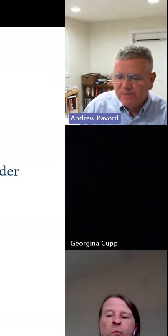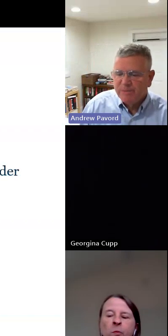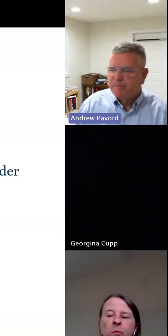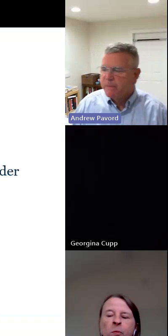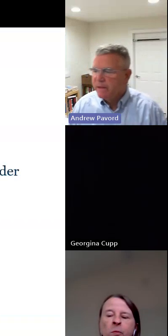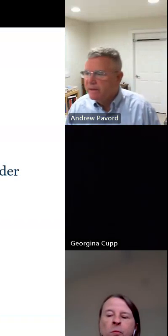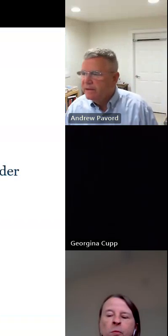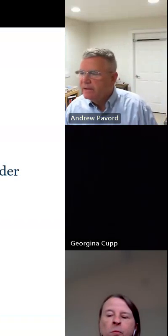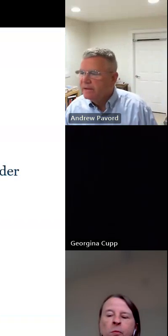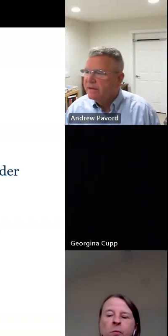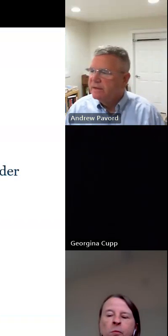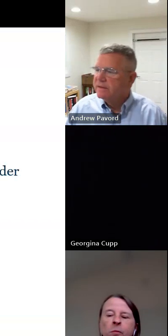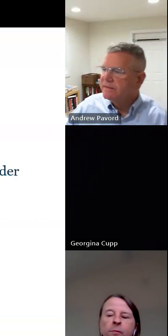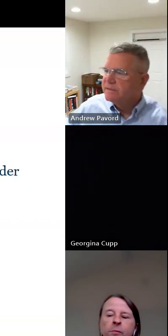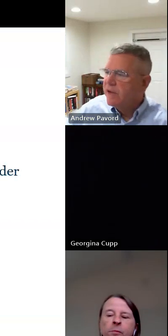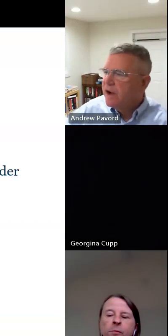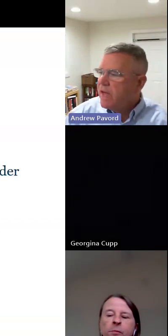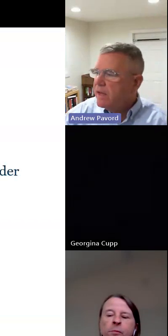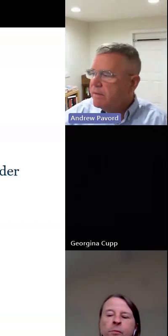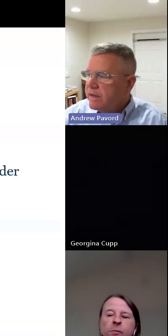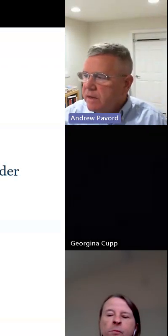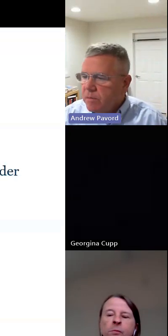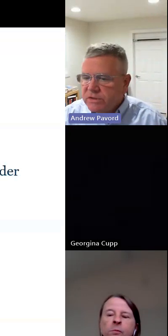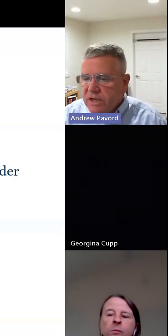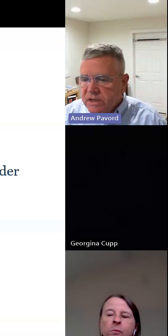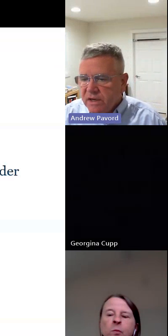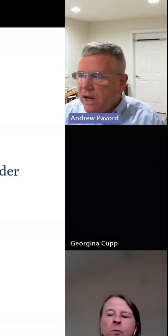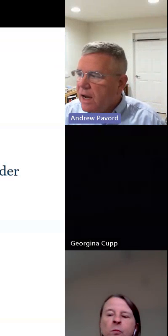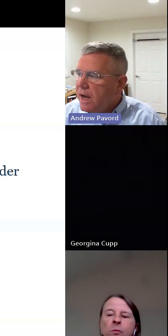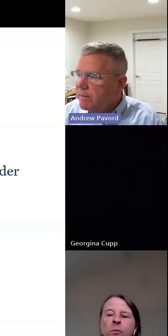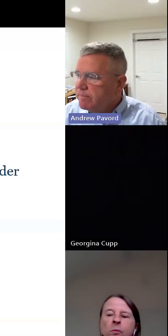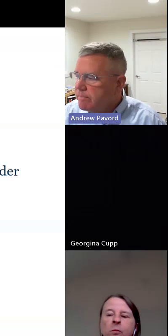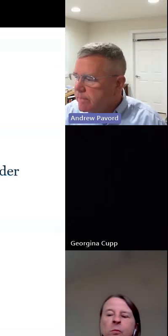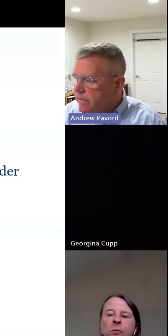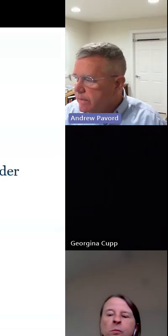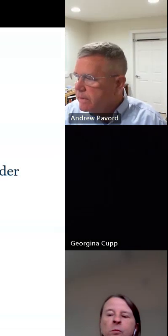I'm sorry. That's okay. Well, did it?